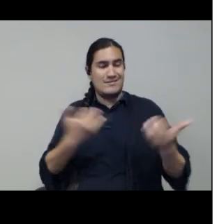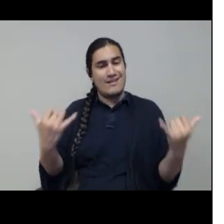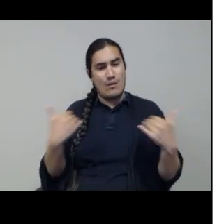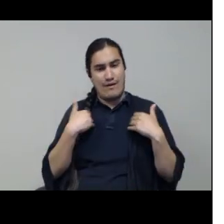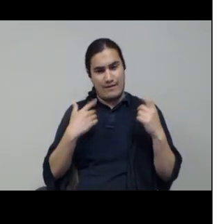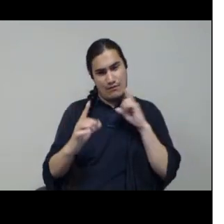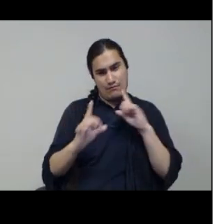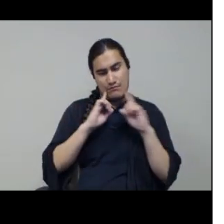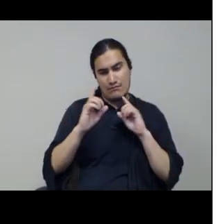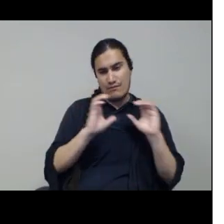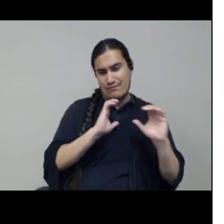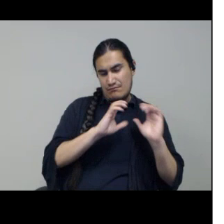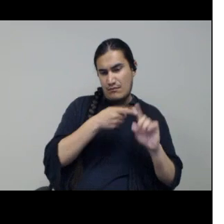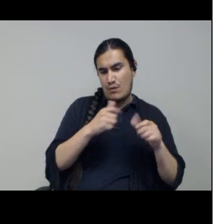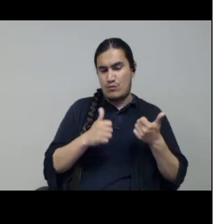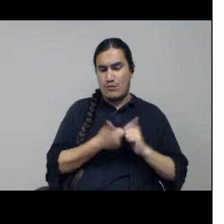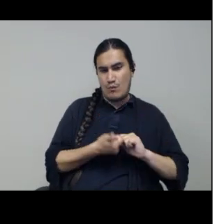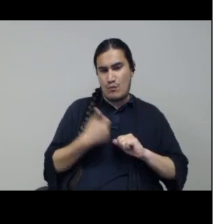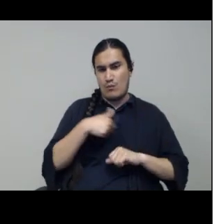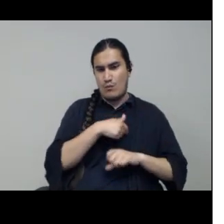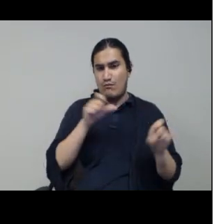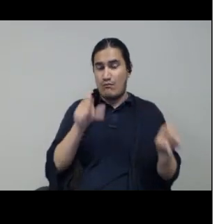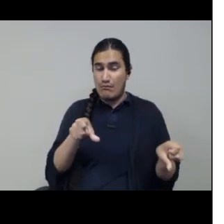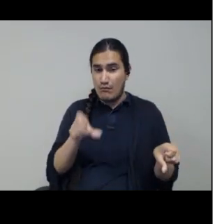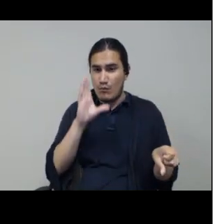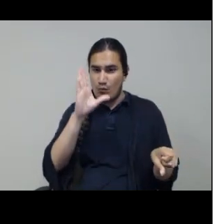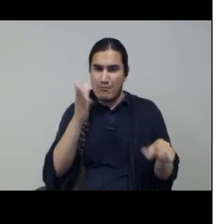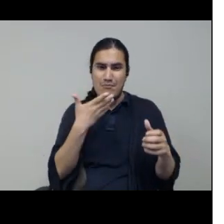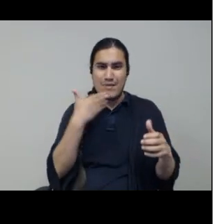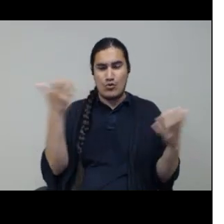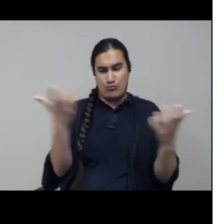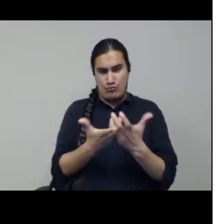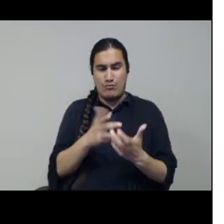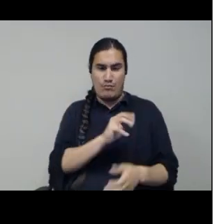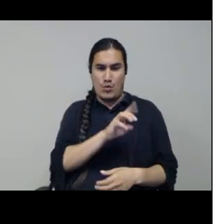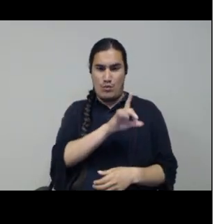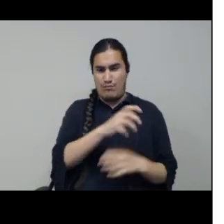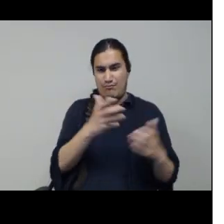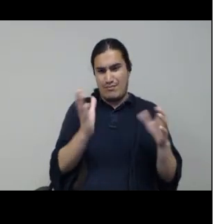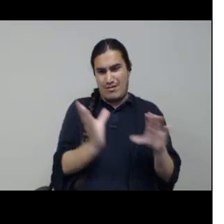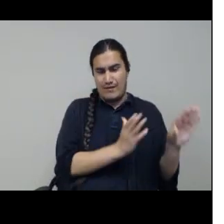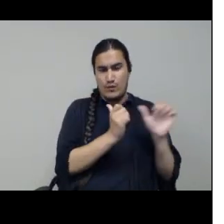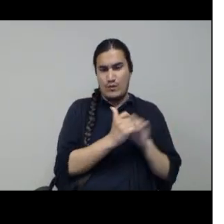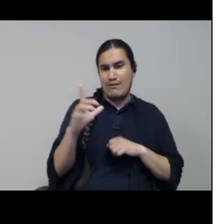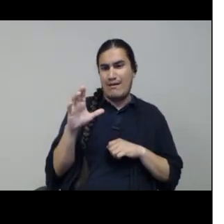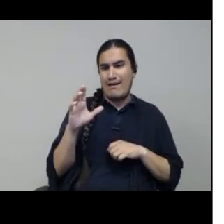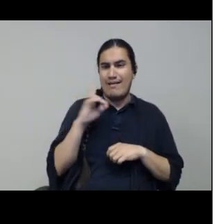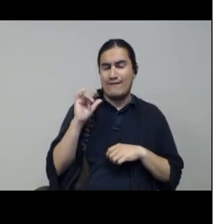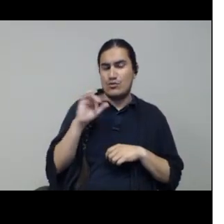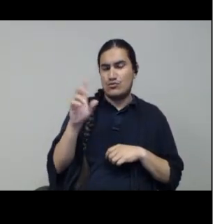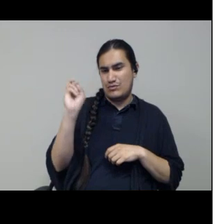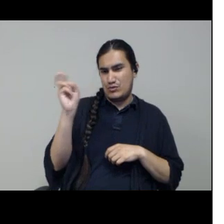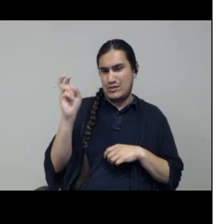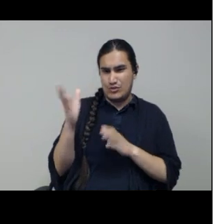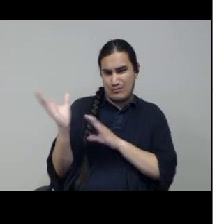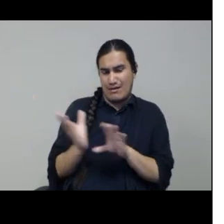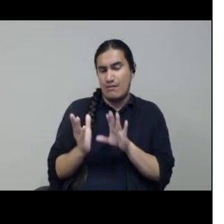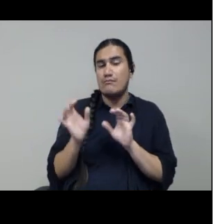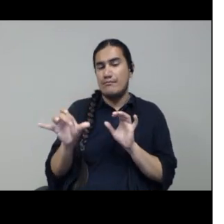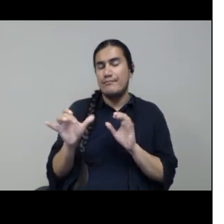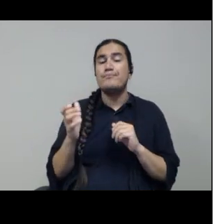around exploring the possibility of how we're going to better align our modal plans with the California Transportation Plan.